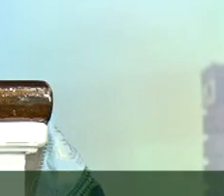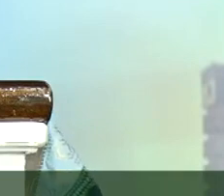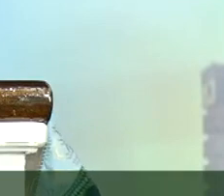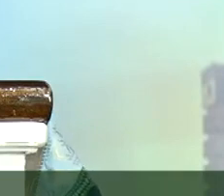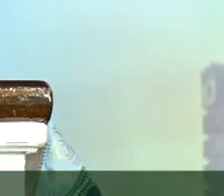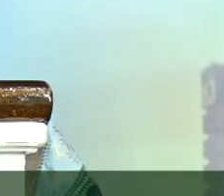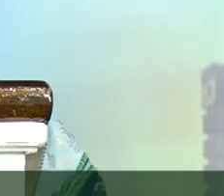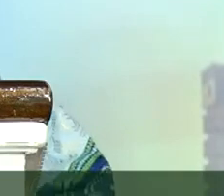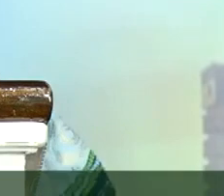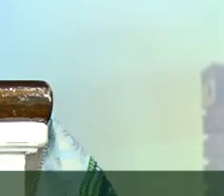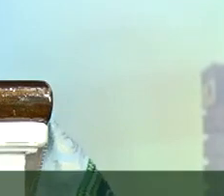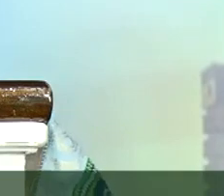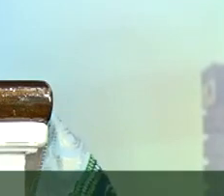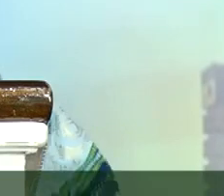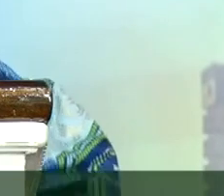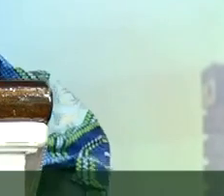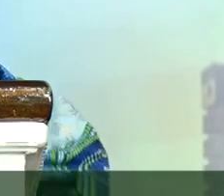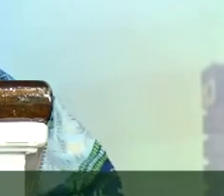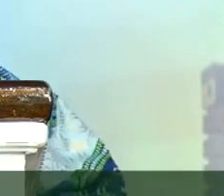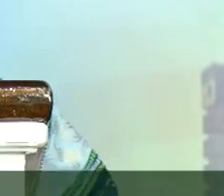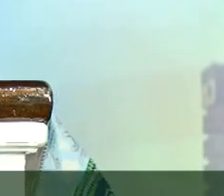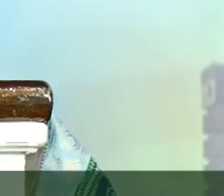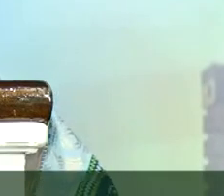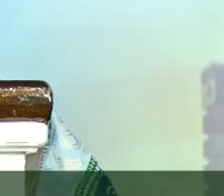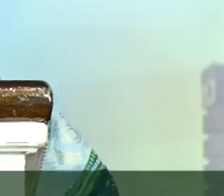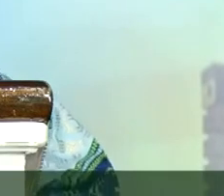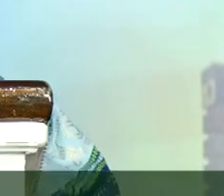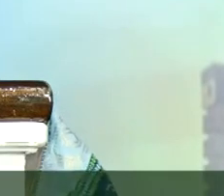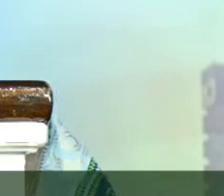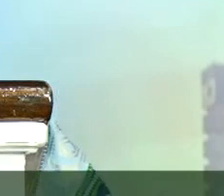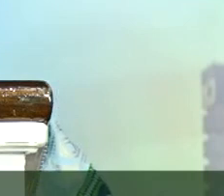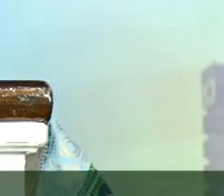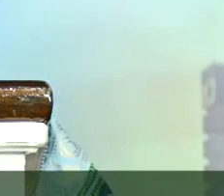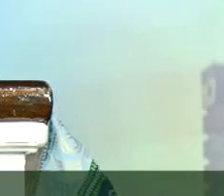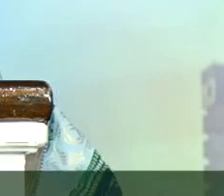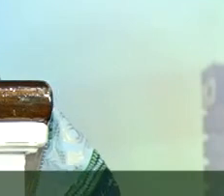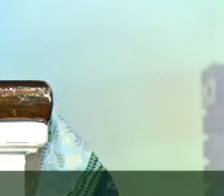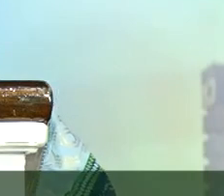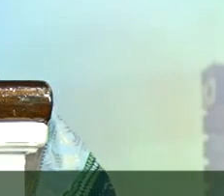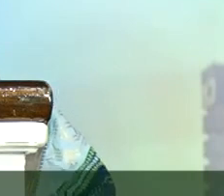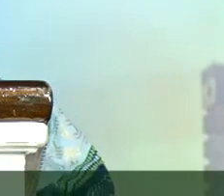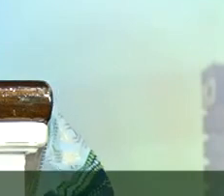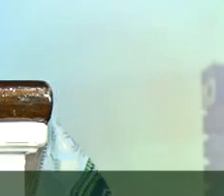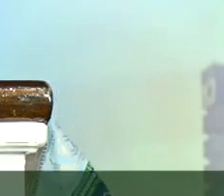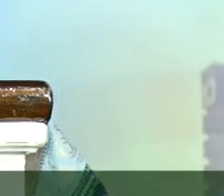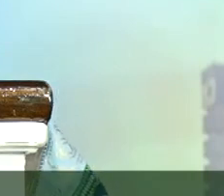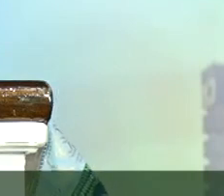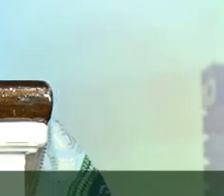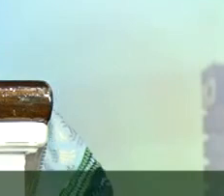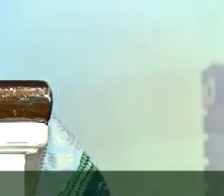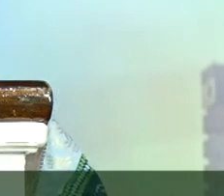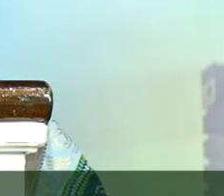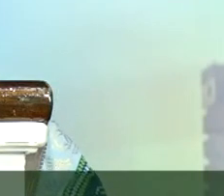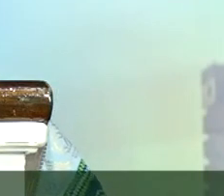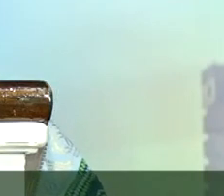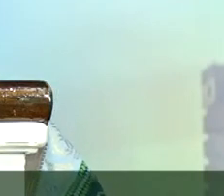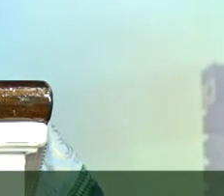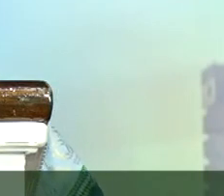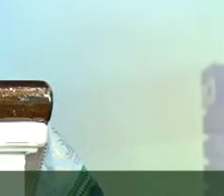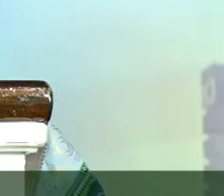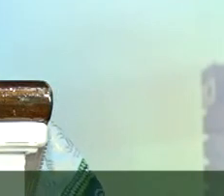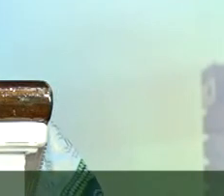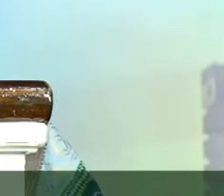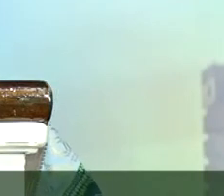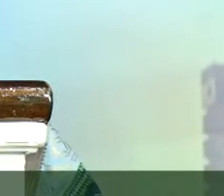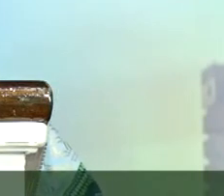LSD and other drugs, they are not the same. They work differently, but the net effect is to help people deal with